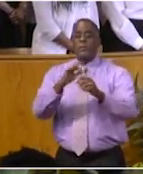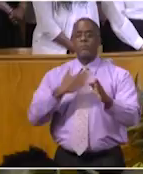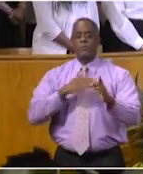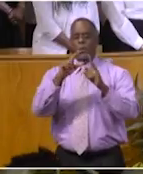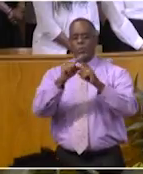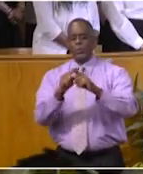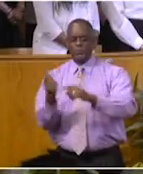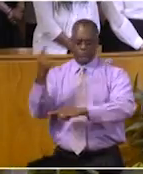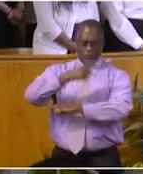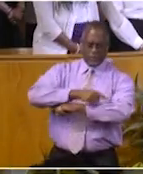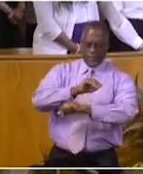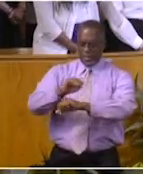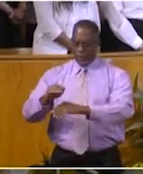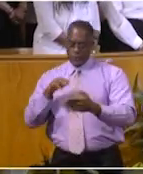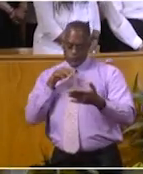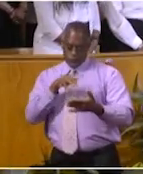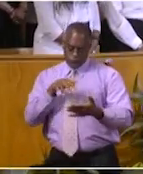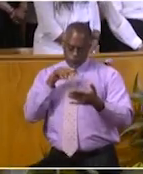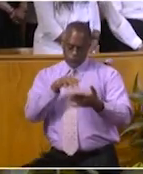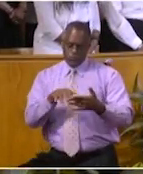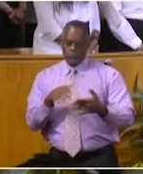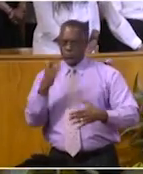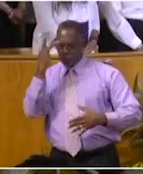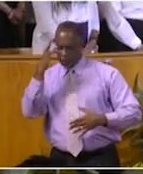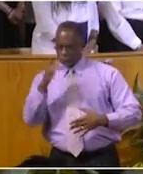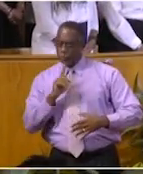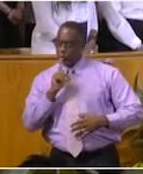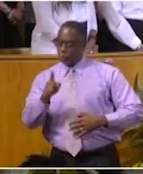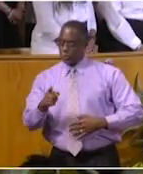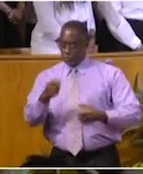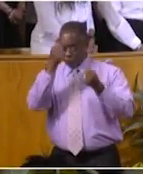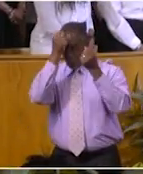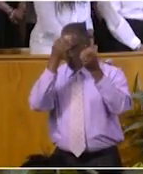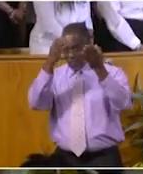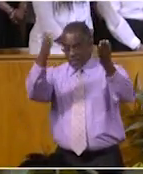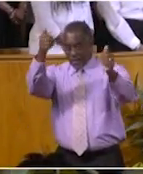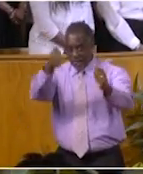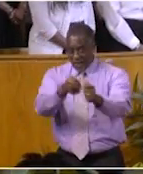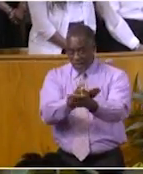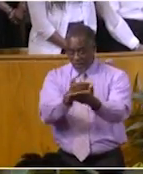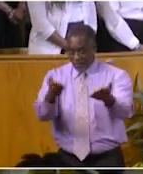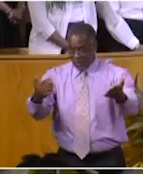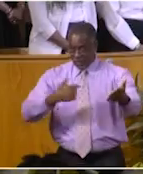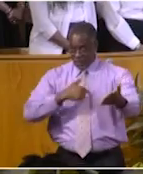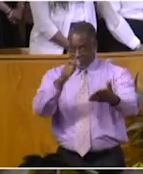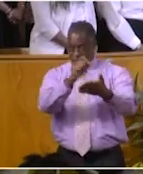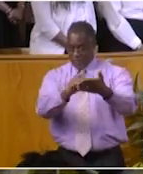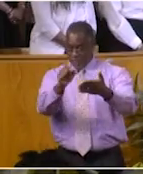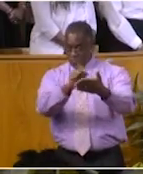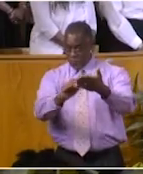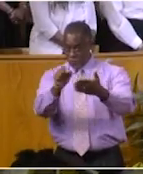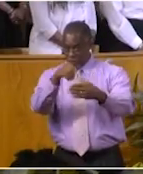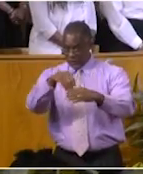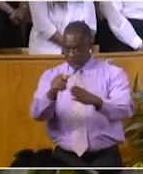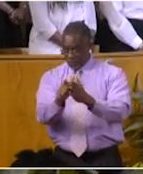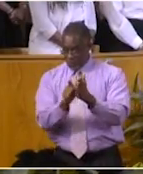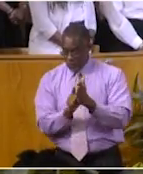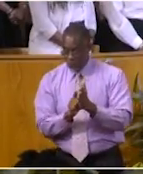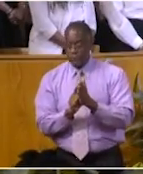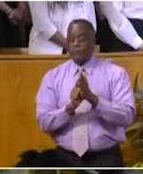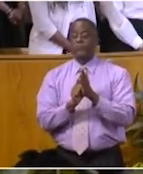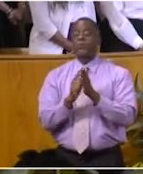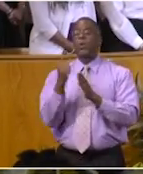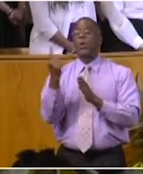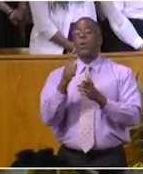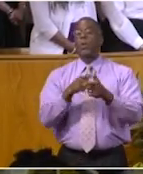and night, so you will be sure to obey everything written in it.